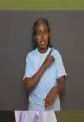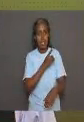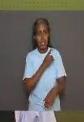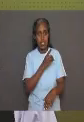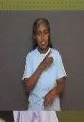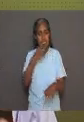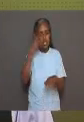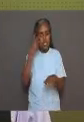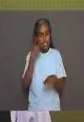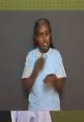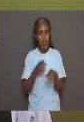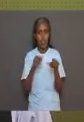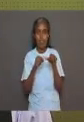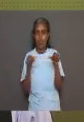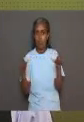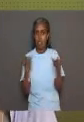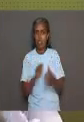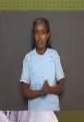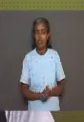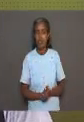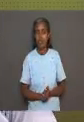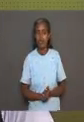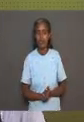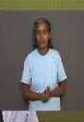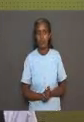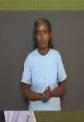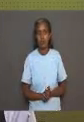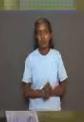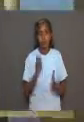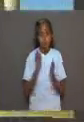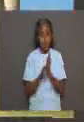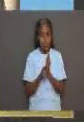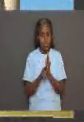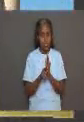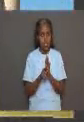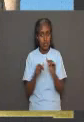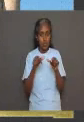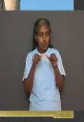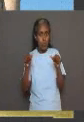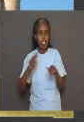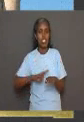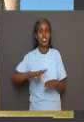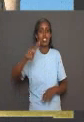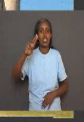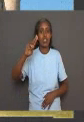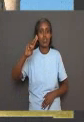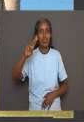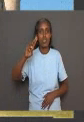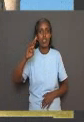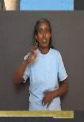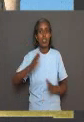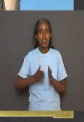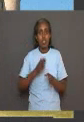be difficult to measure. For instance, to measure the height of a